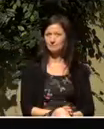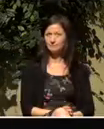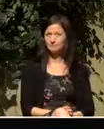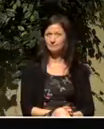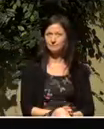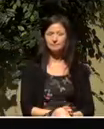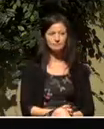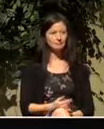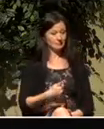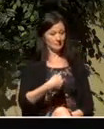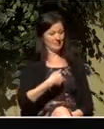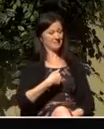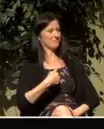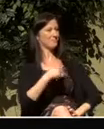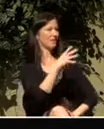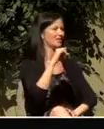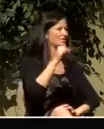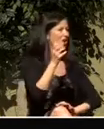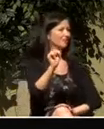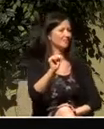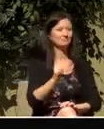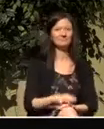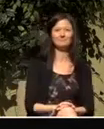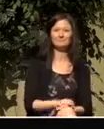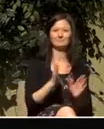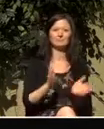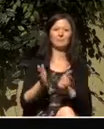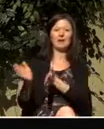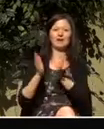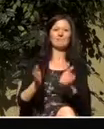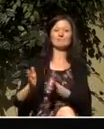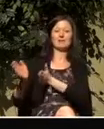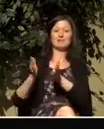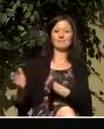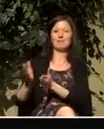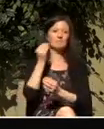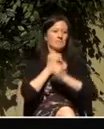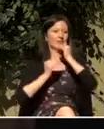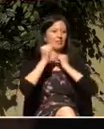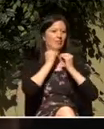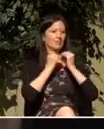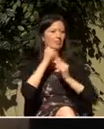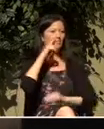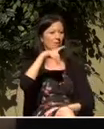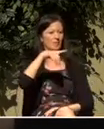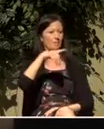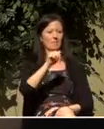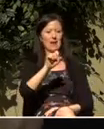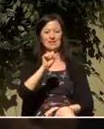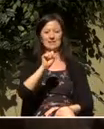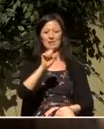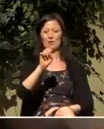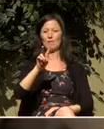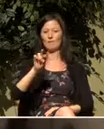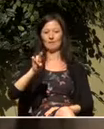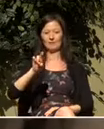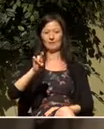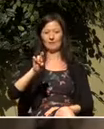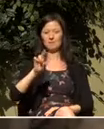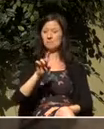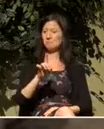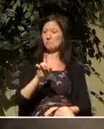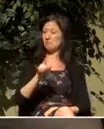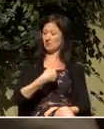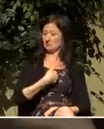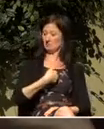Me and John, we got to prepare the Passover meal for last night. I thought, must be really somebody special in order to